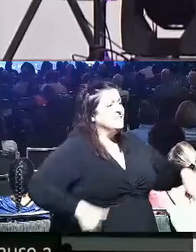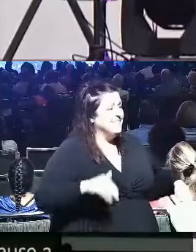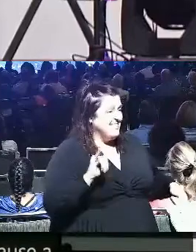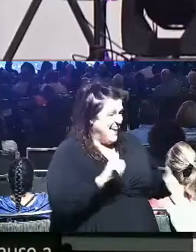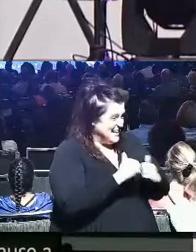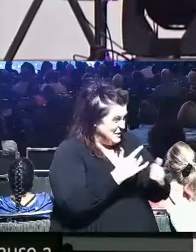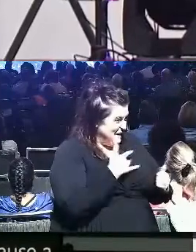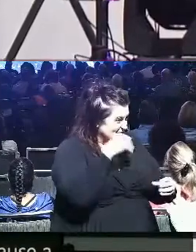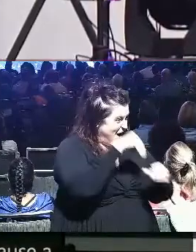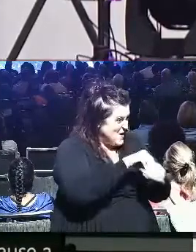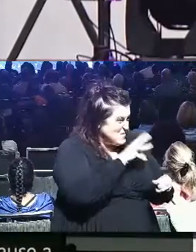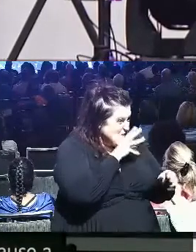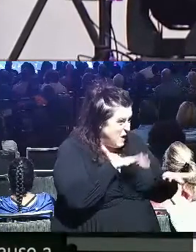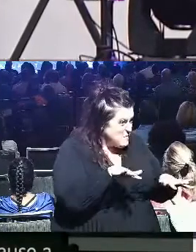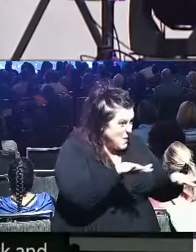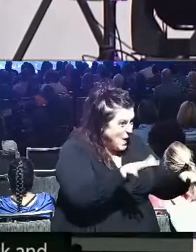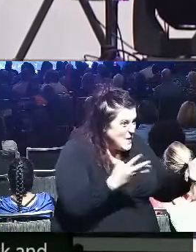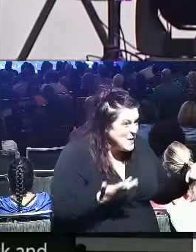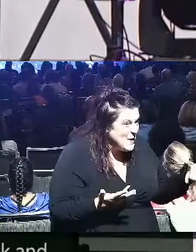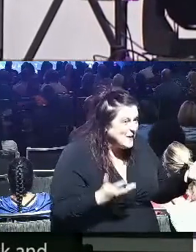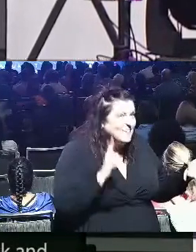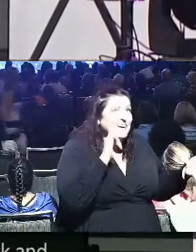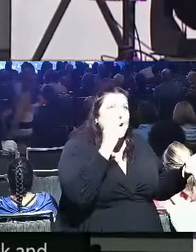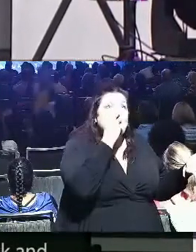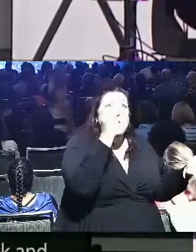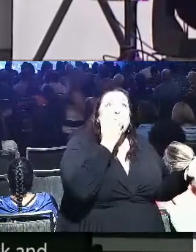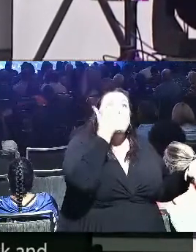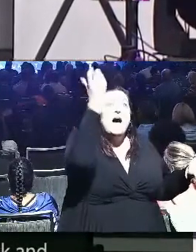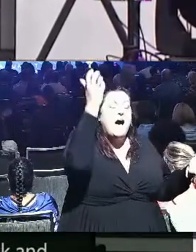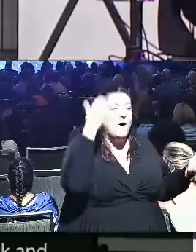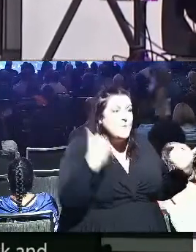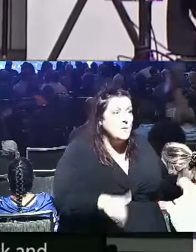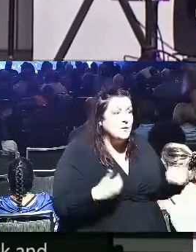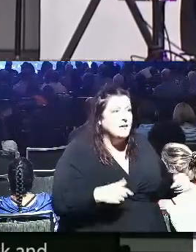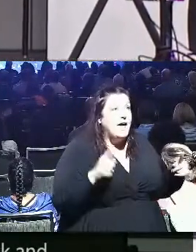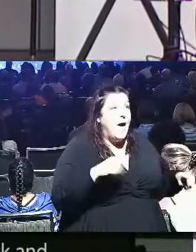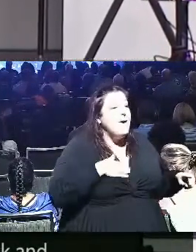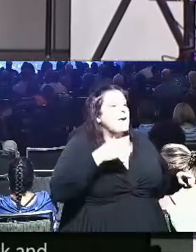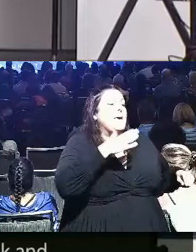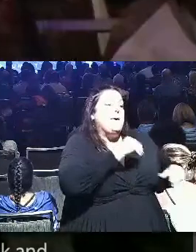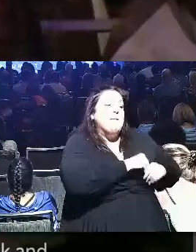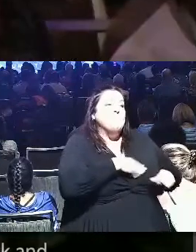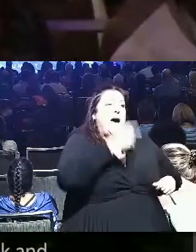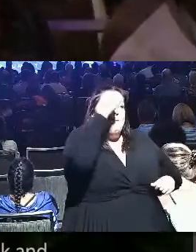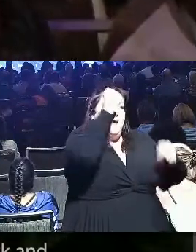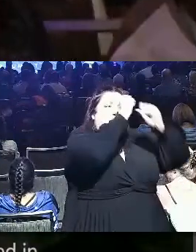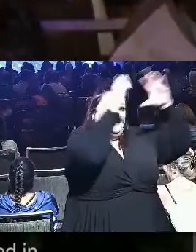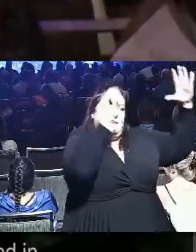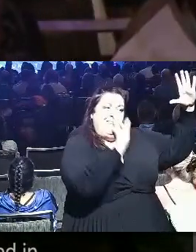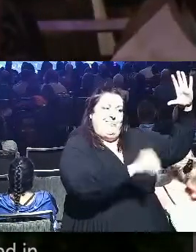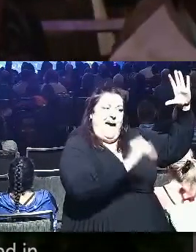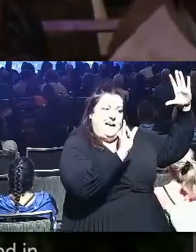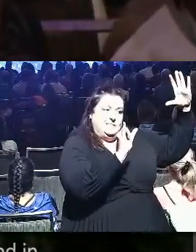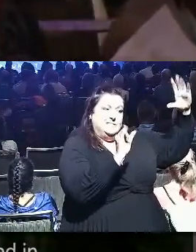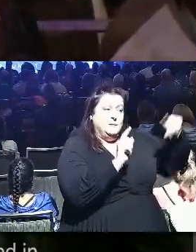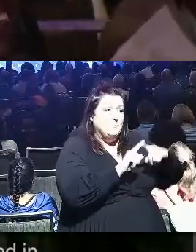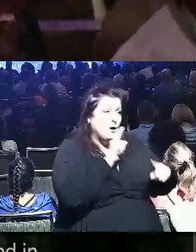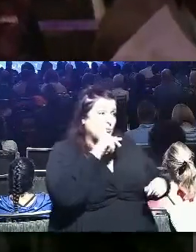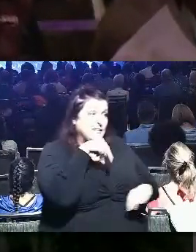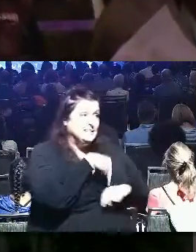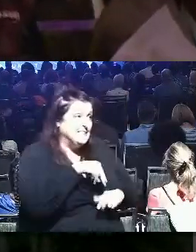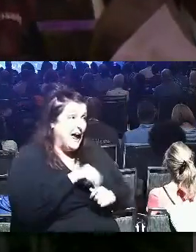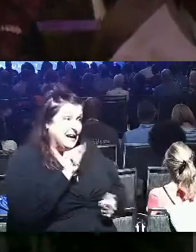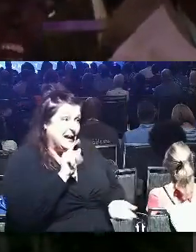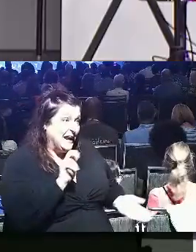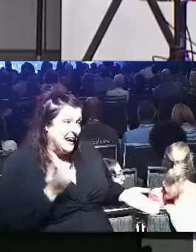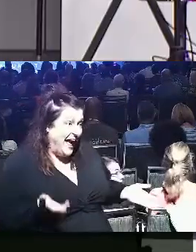and neighed in unison with that wolf howl. That's what happened in my mind. There were 6 people at